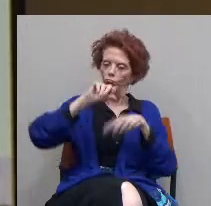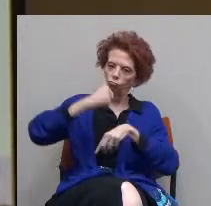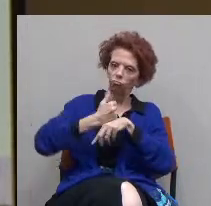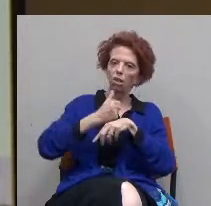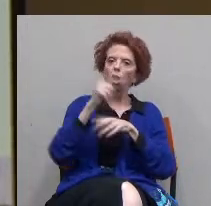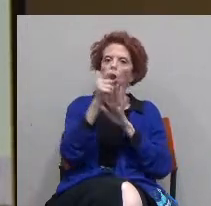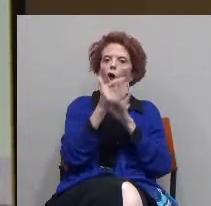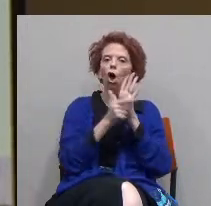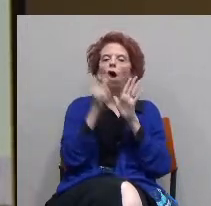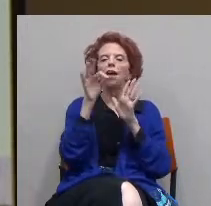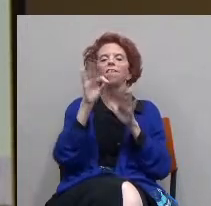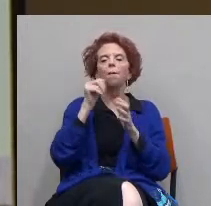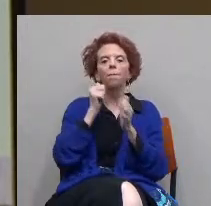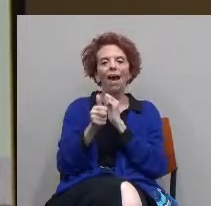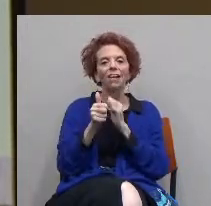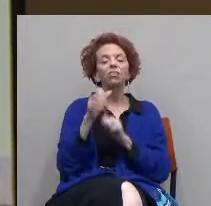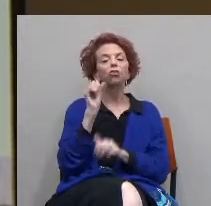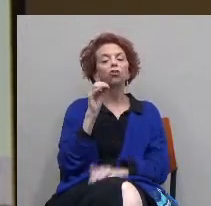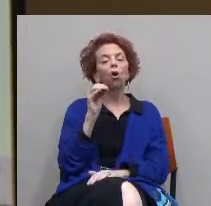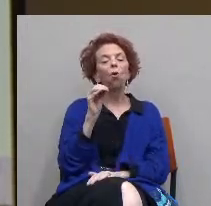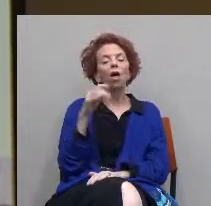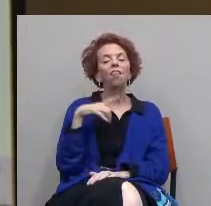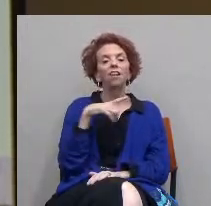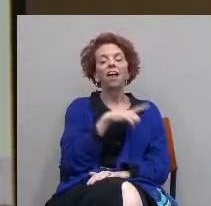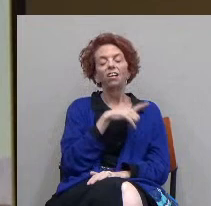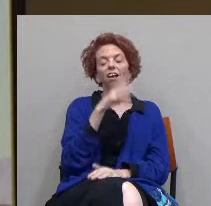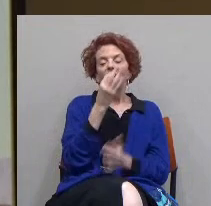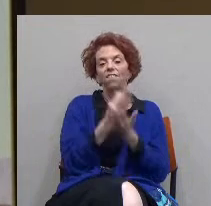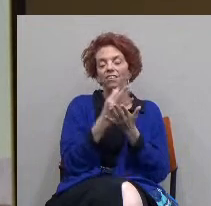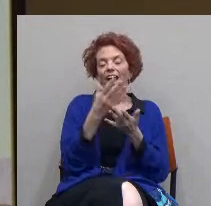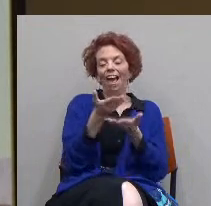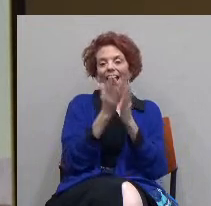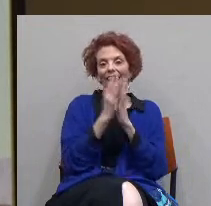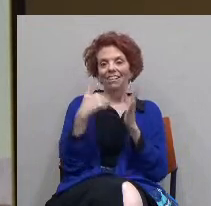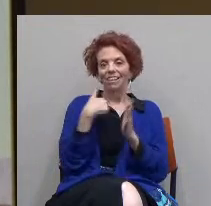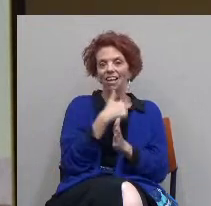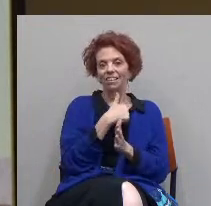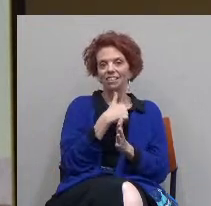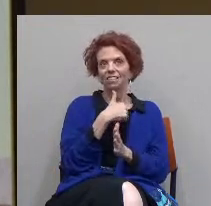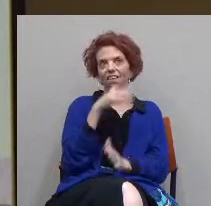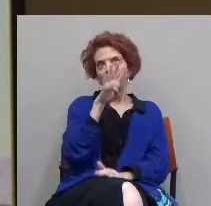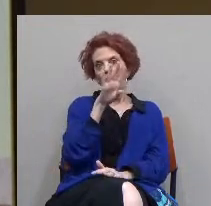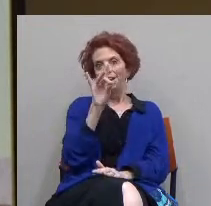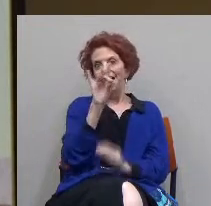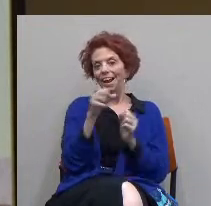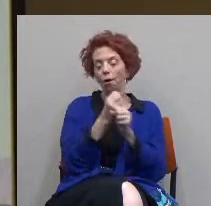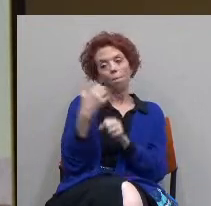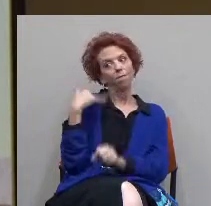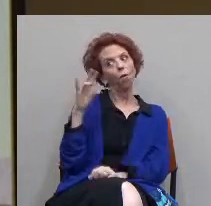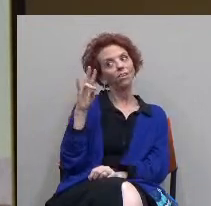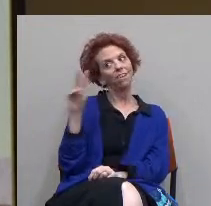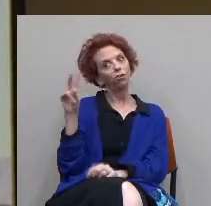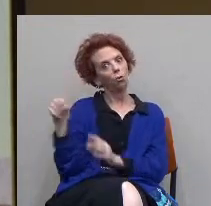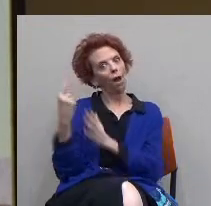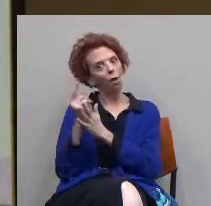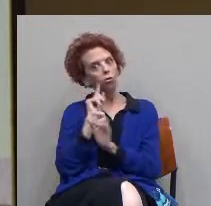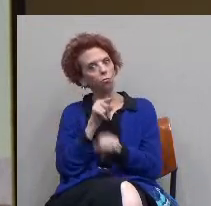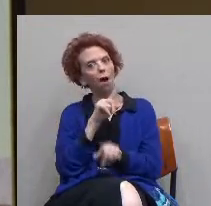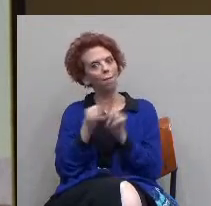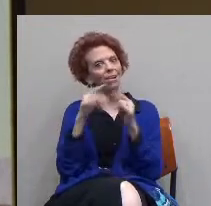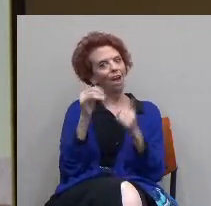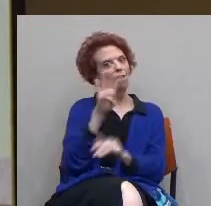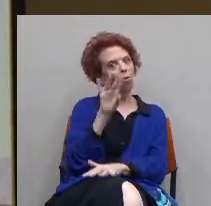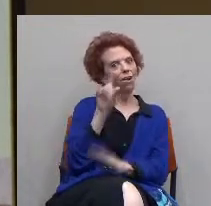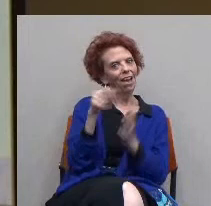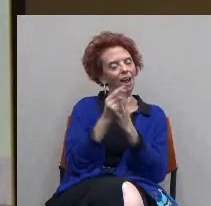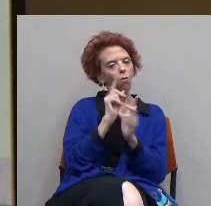passed. So the Legislative Fiscal Office sends us a request. We have 48 hours now, not 72 anymore, 48 hours to turn it